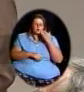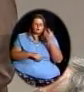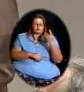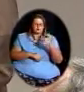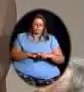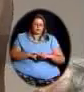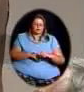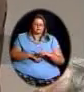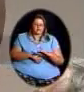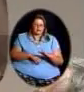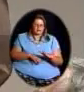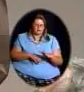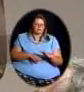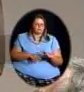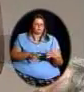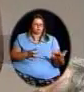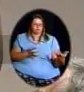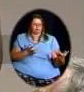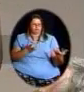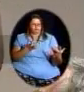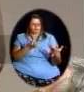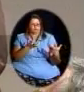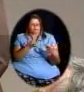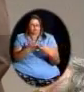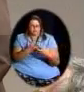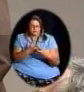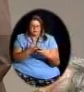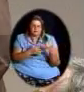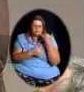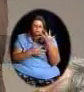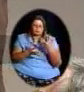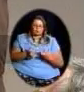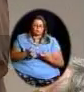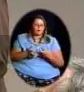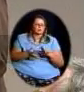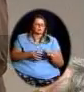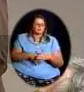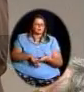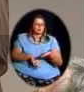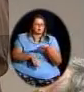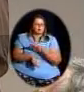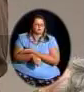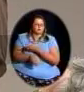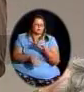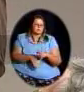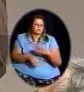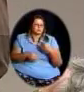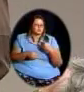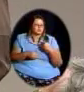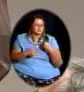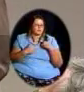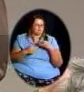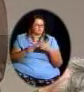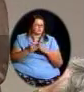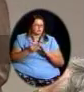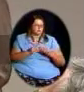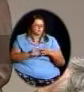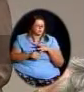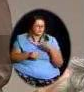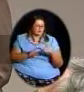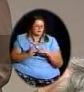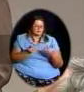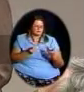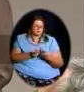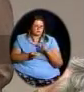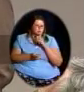a very aligned acts if we're going to get the kind of improvement and results that we want to have as a community and as a district. So we really try